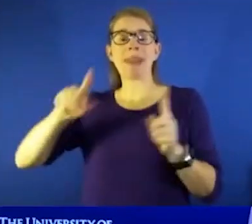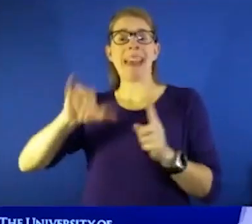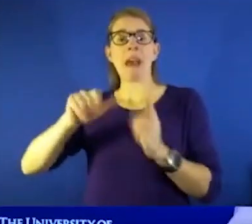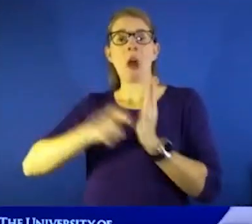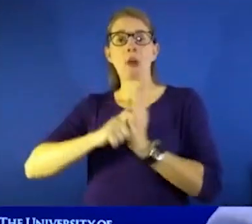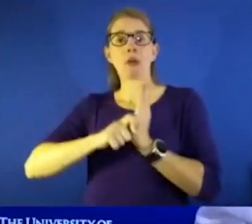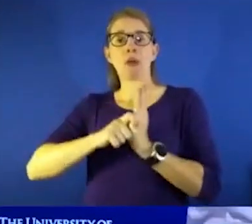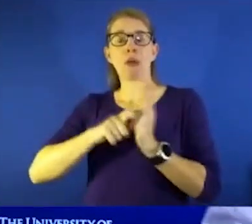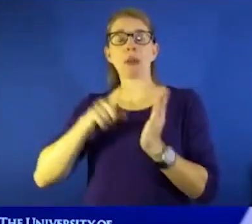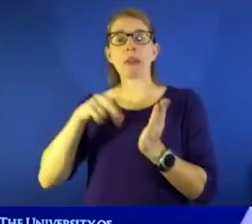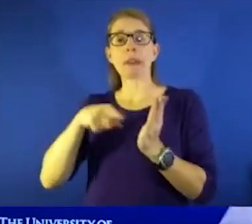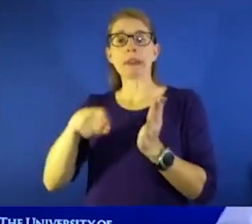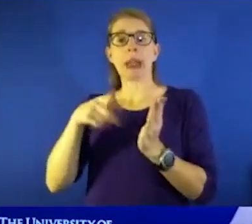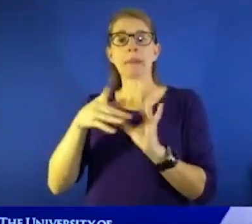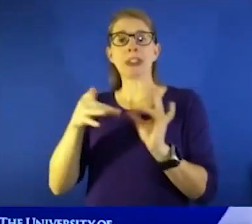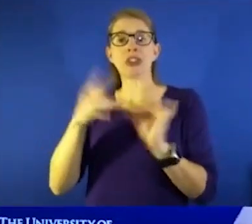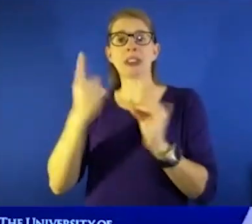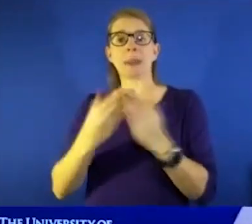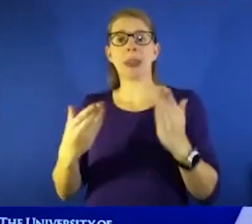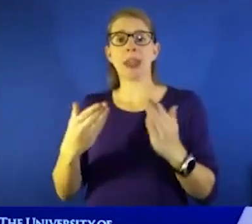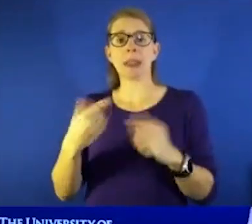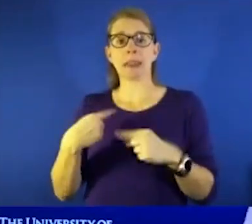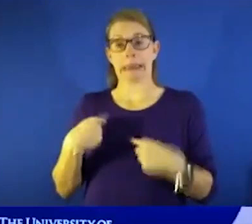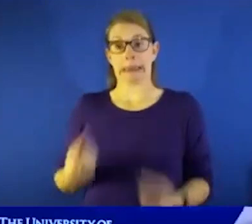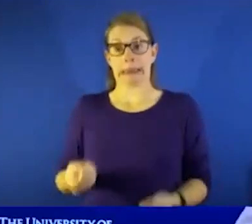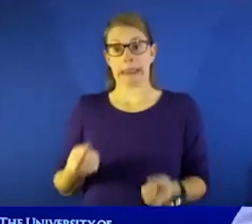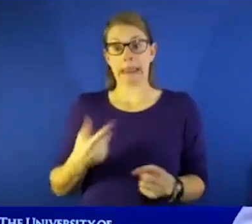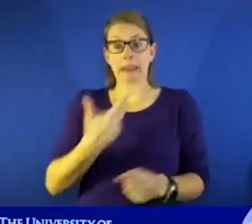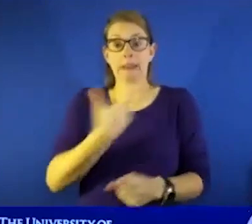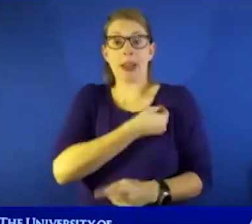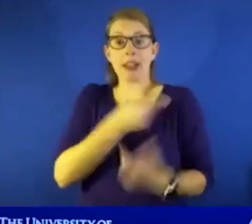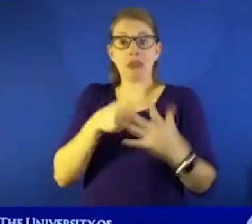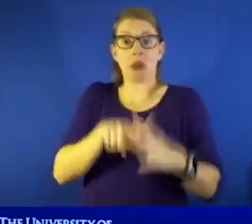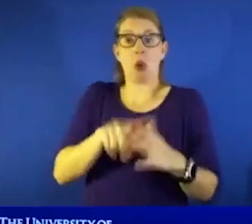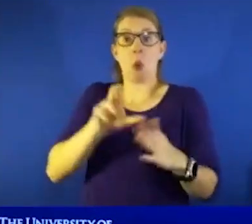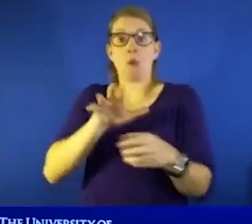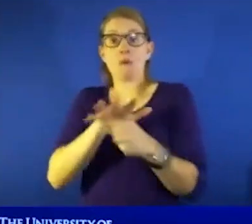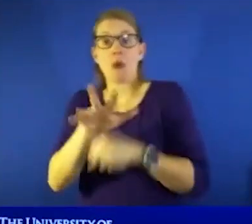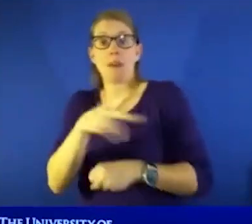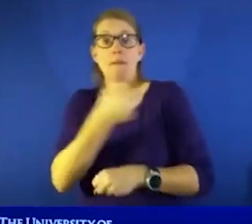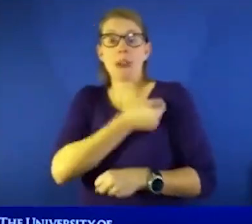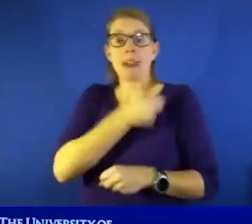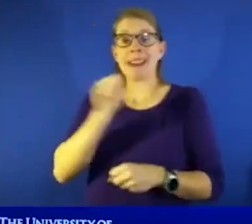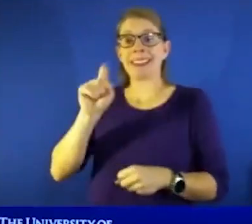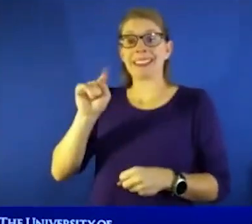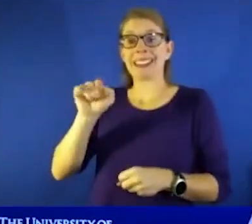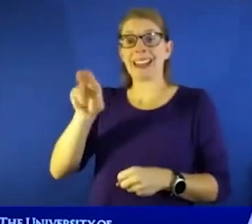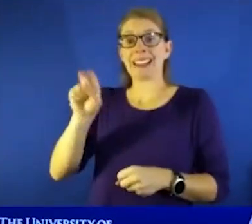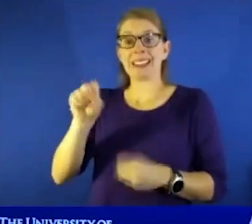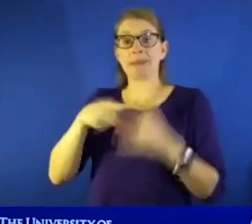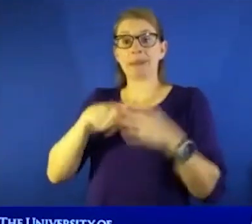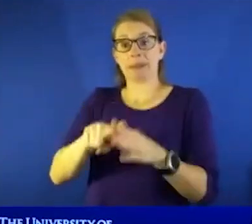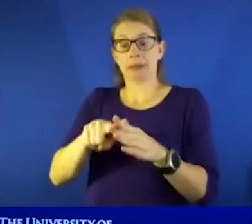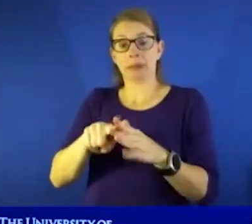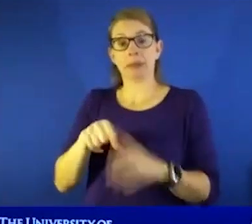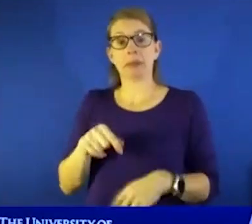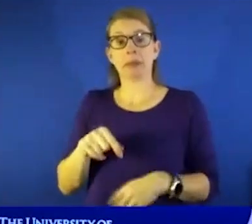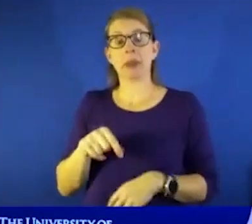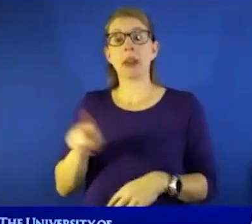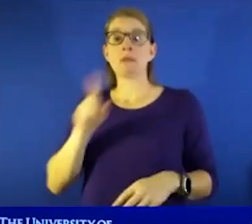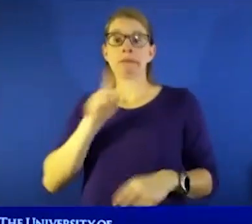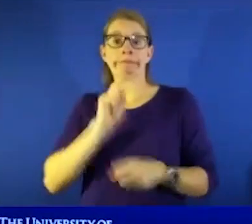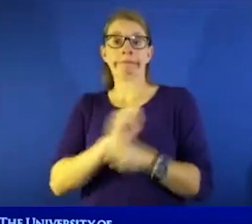about since vaccination began, or fully vaccinated status began, really the people that